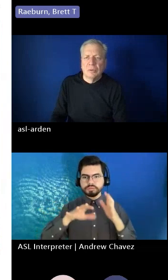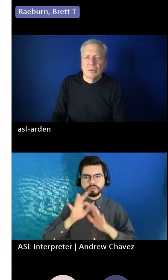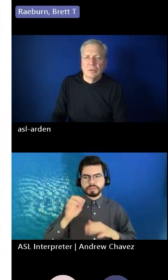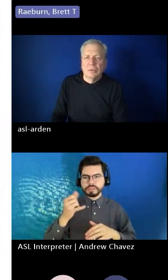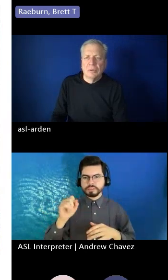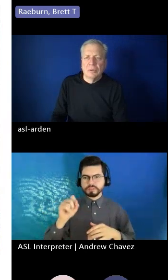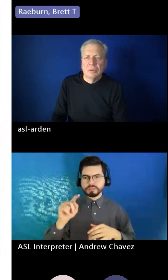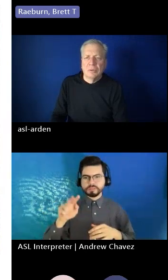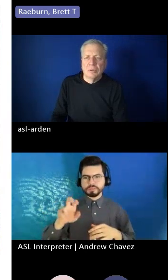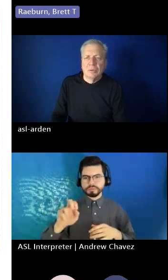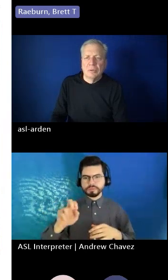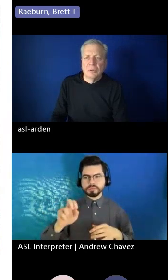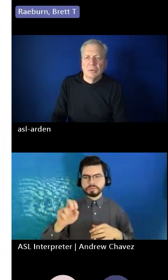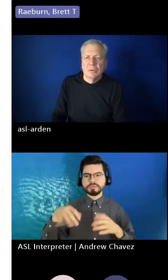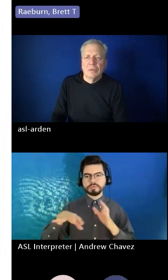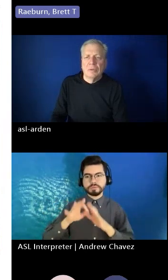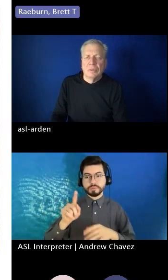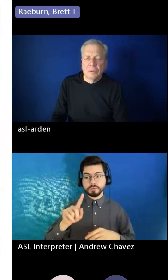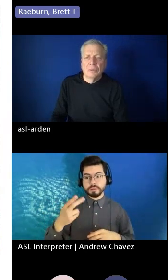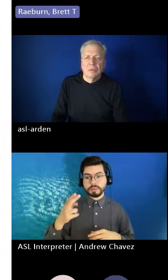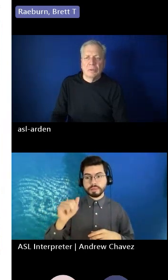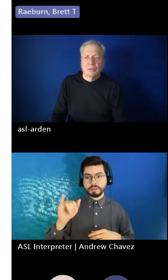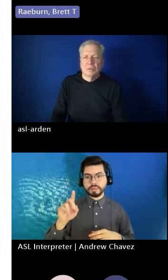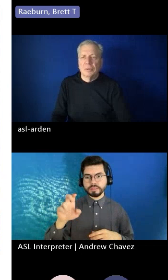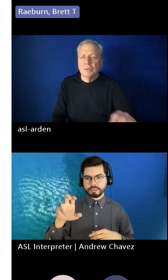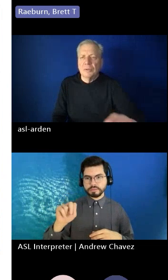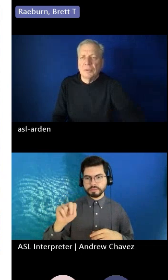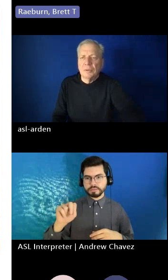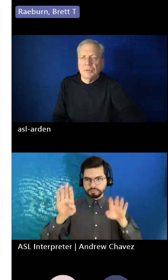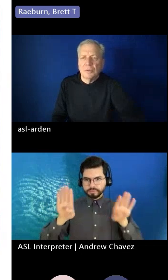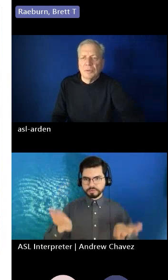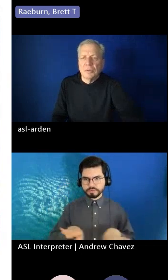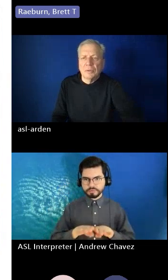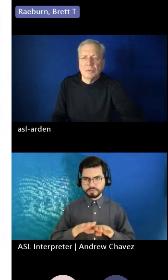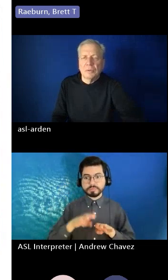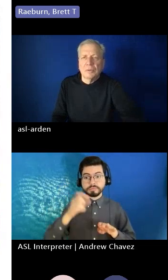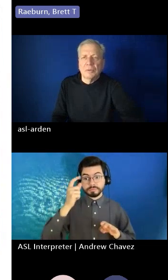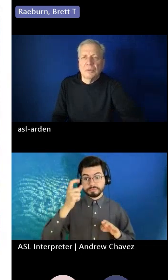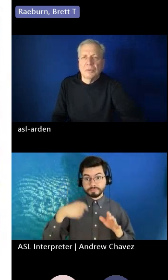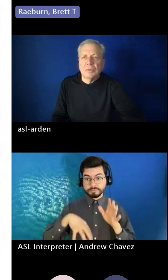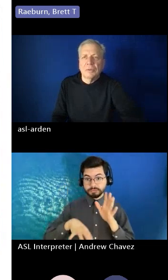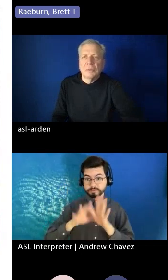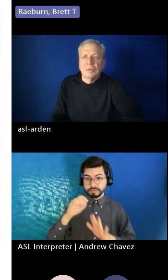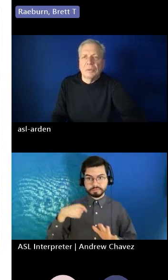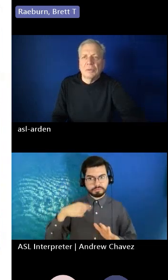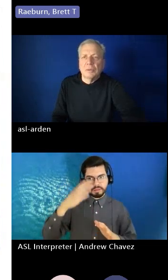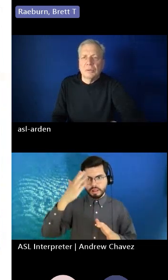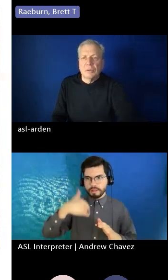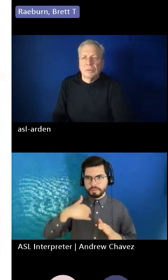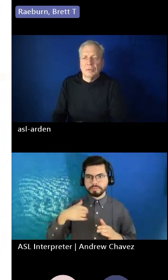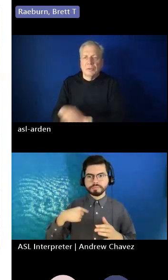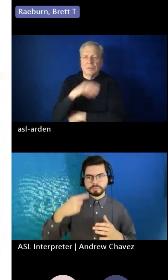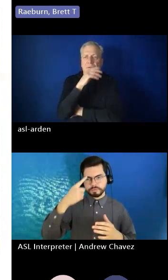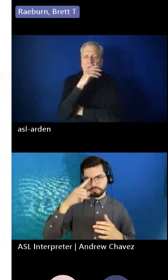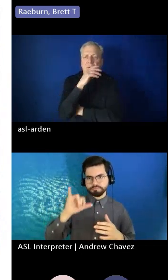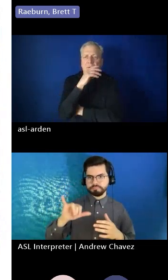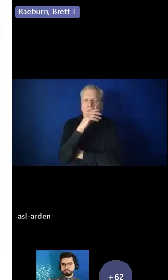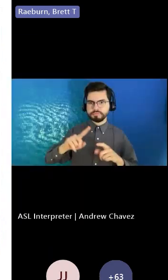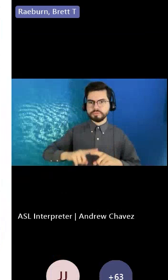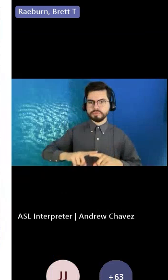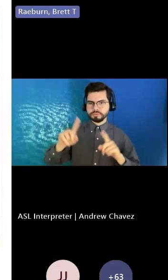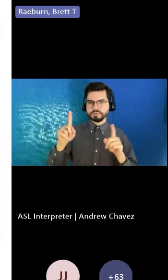we found in Hayden Valley. And I didn't know it at the time when I found it. I actually thought it was just something different,